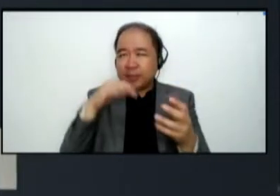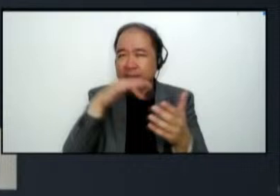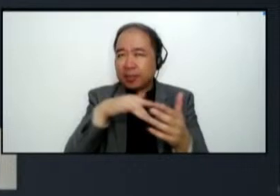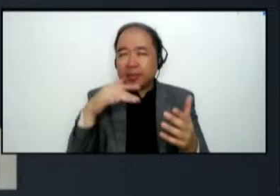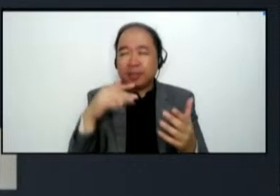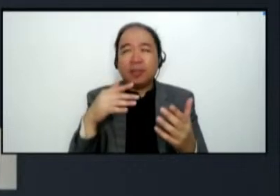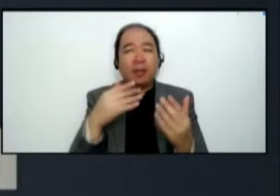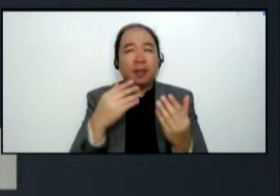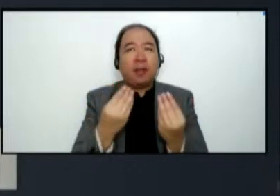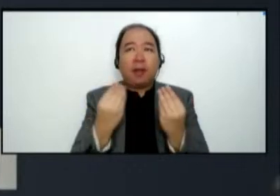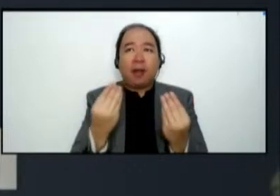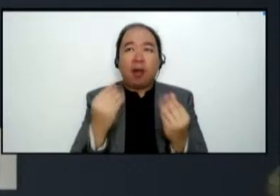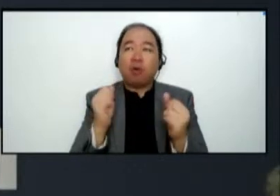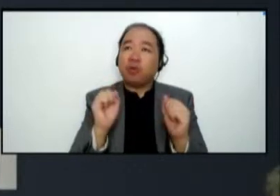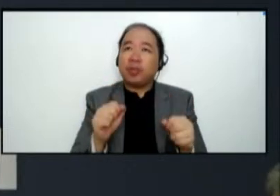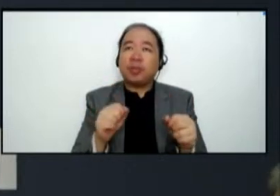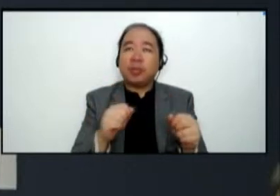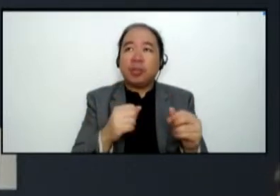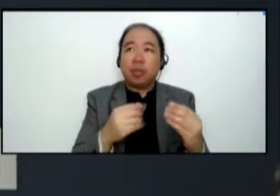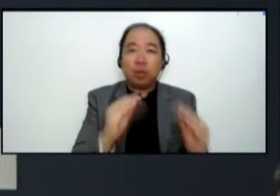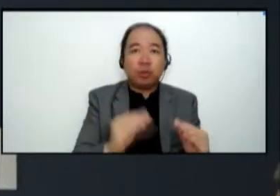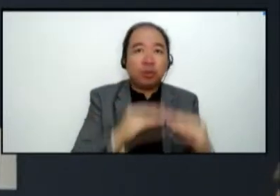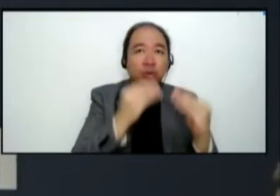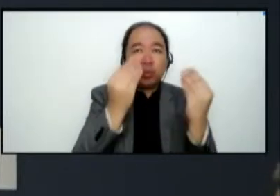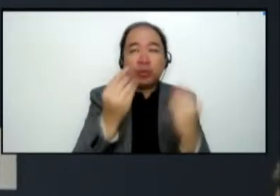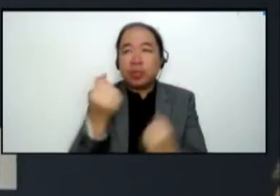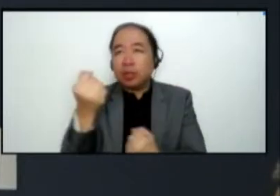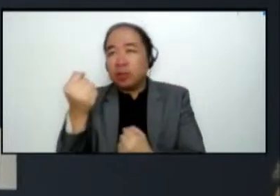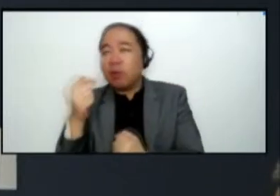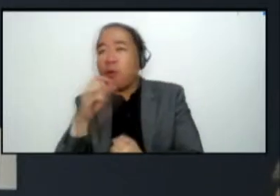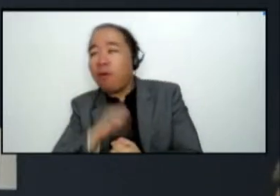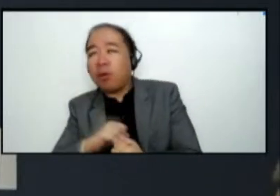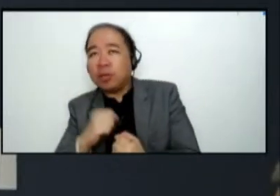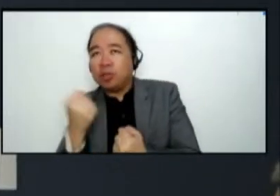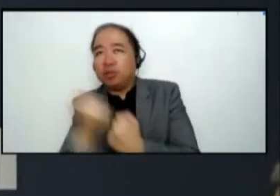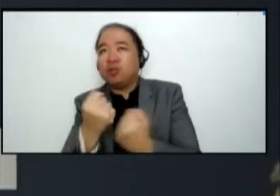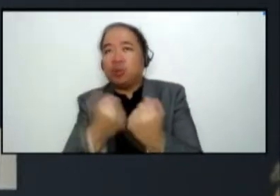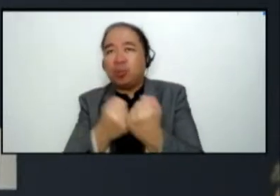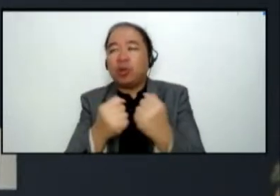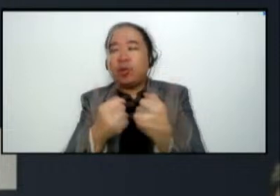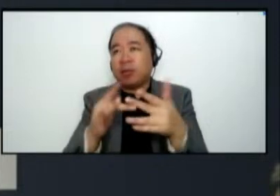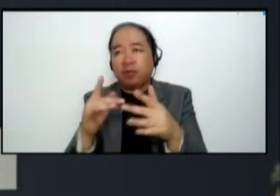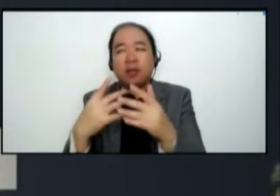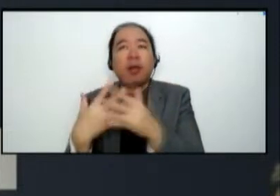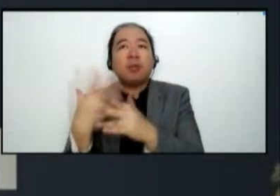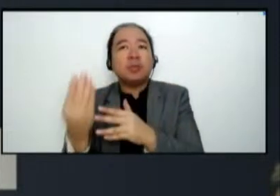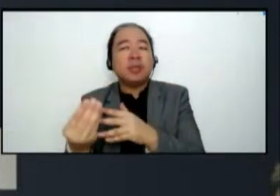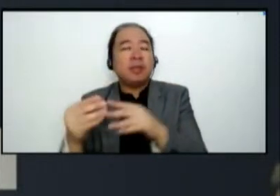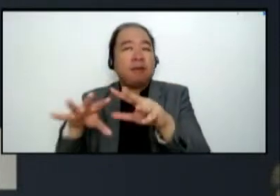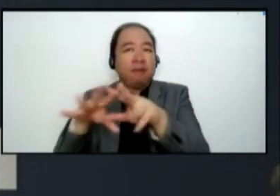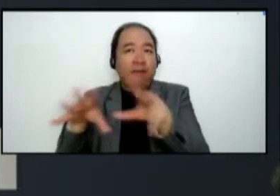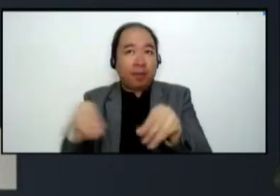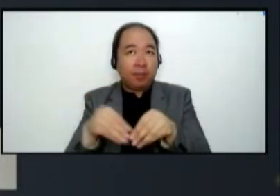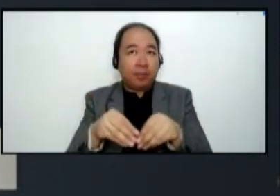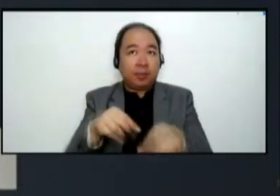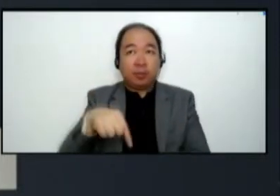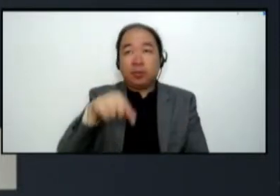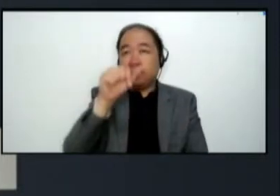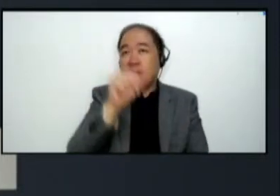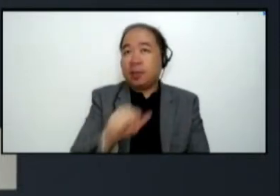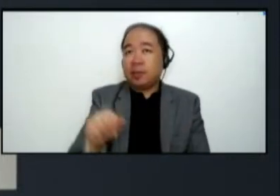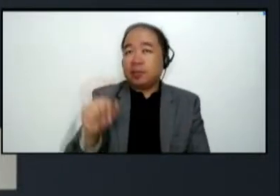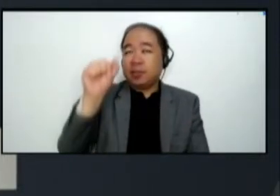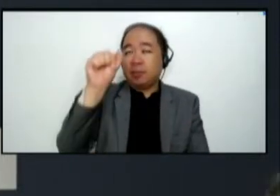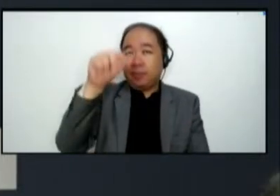bring intergenerational support network go beyond the family. Because in the Asia and the Pacific region,